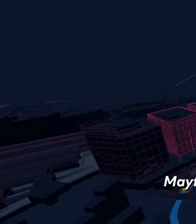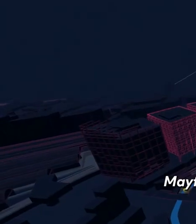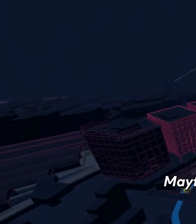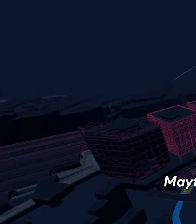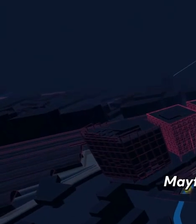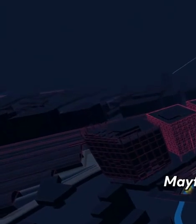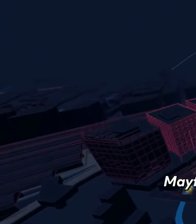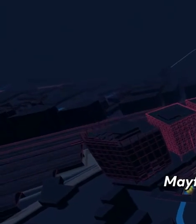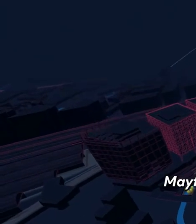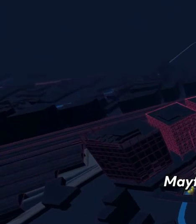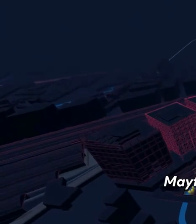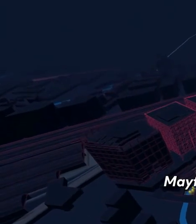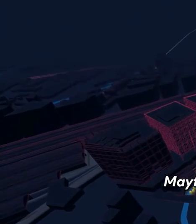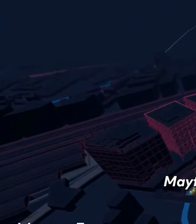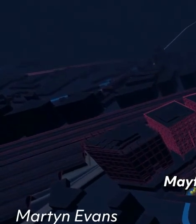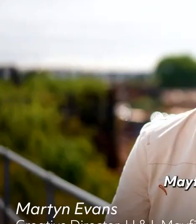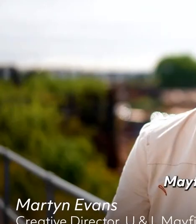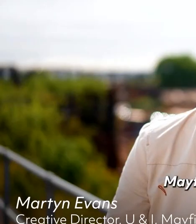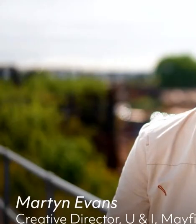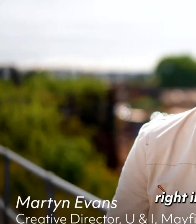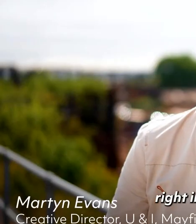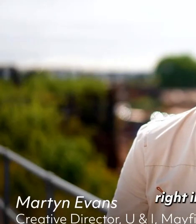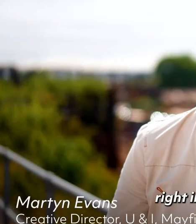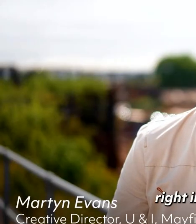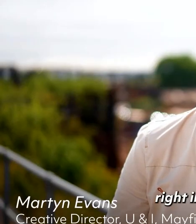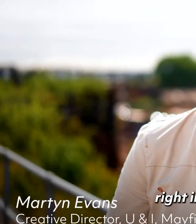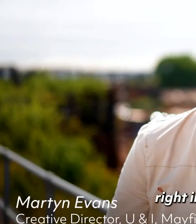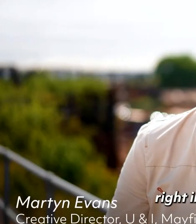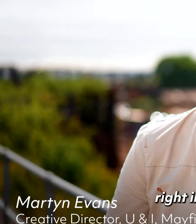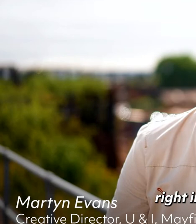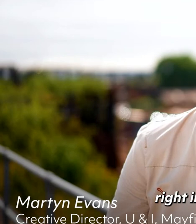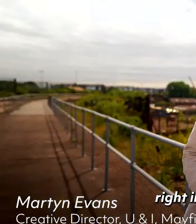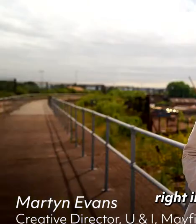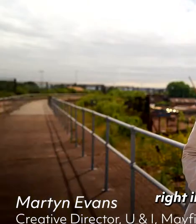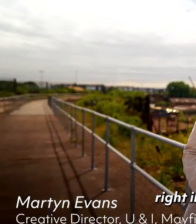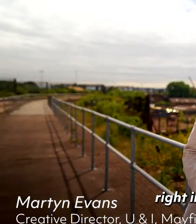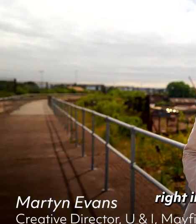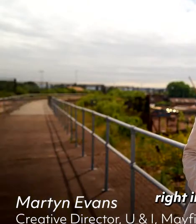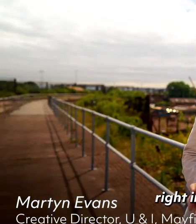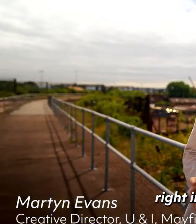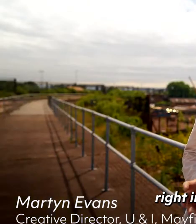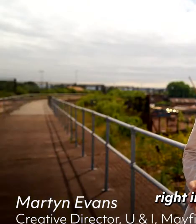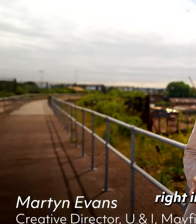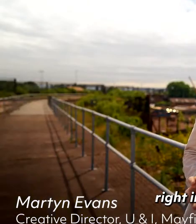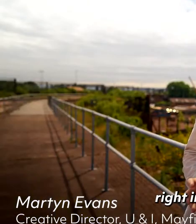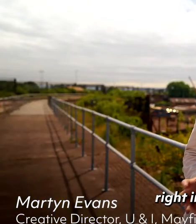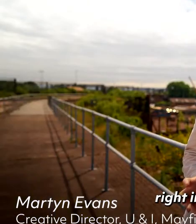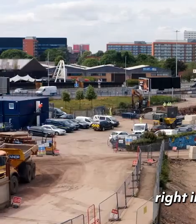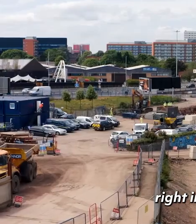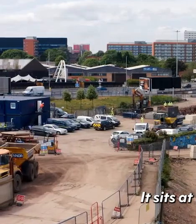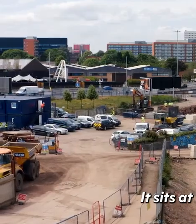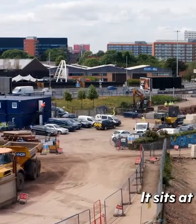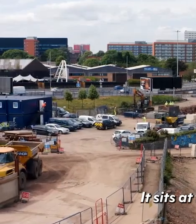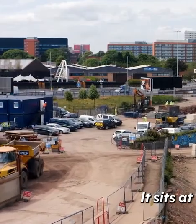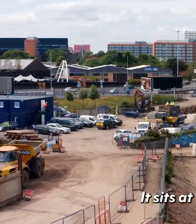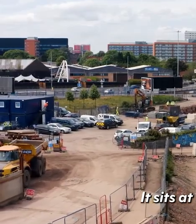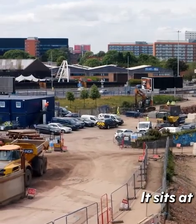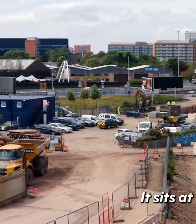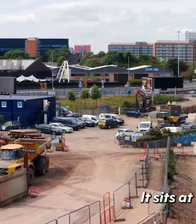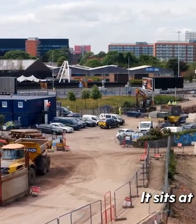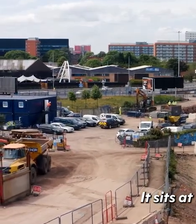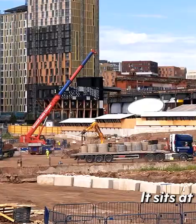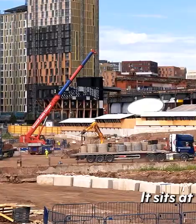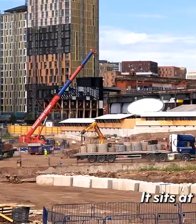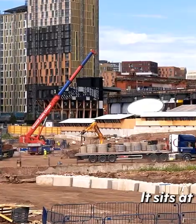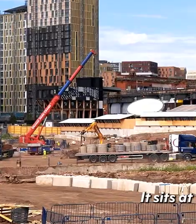Mayfield was conceived in 2016 to redevelop 25 acres of land right in the heart of the city centre. It sits at the heart